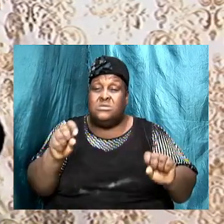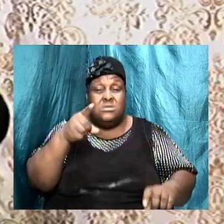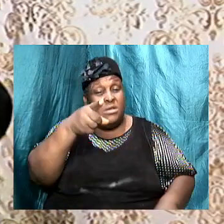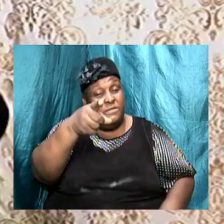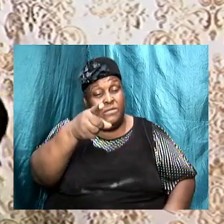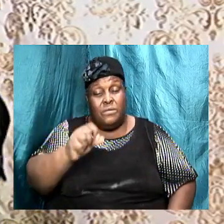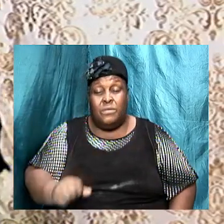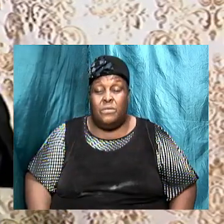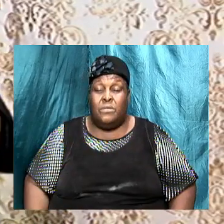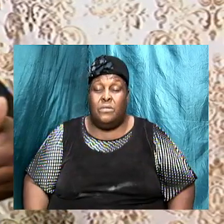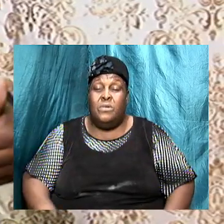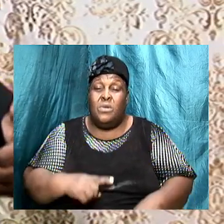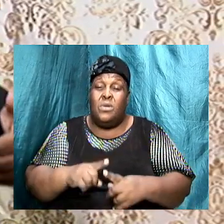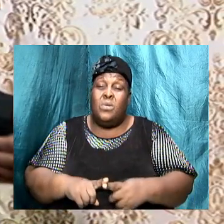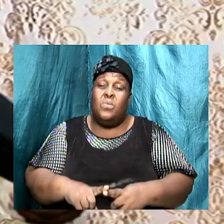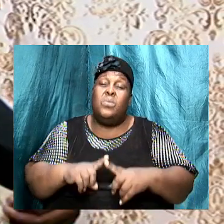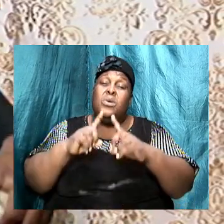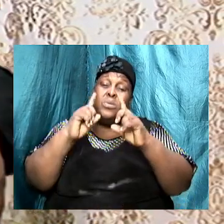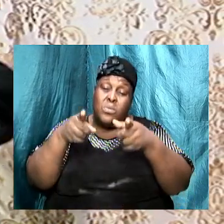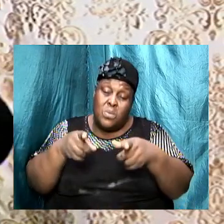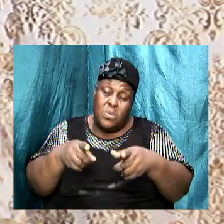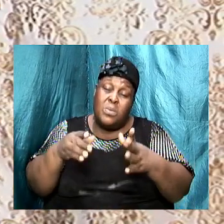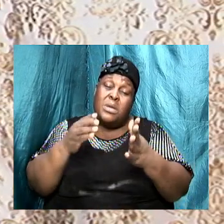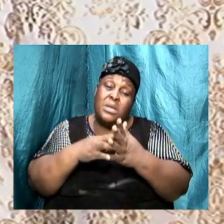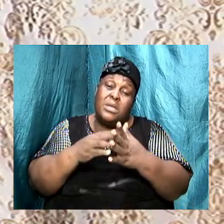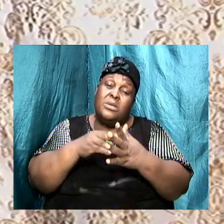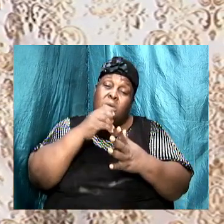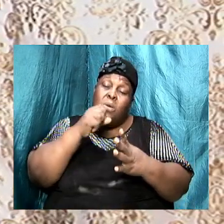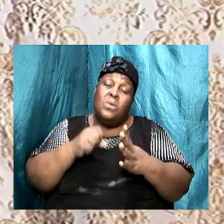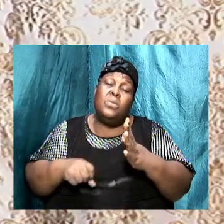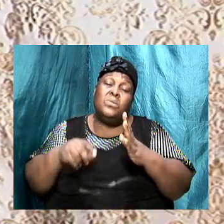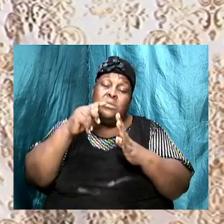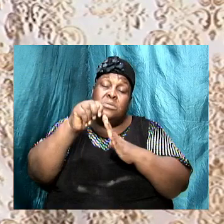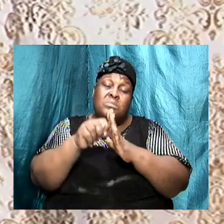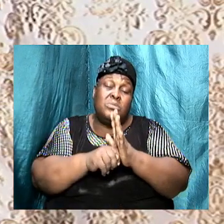And so when we go back to the Old Testament, we recognize